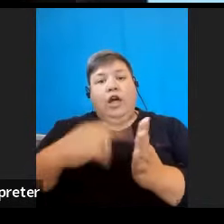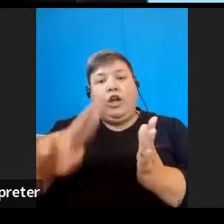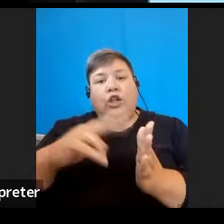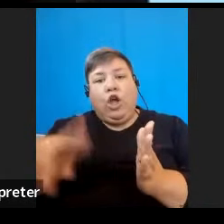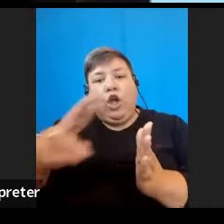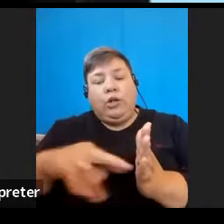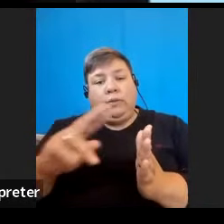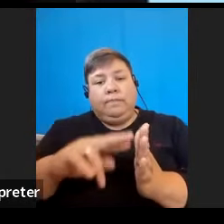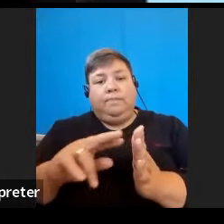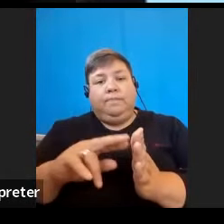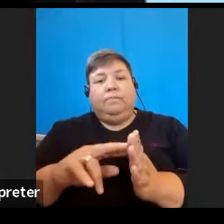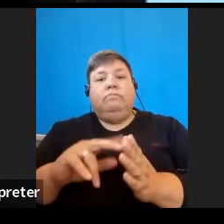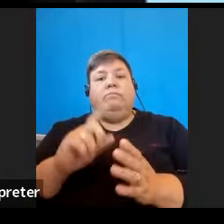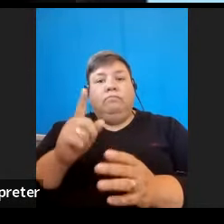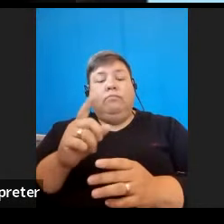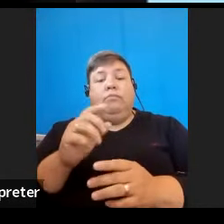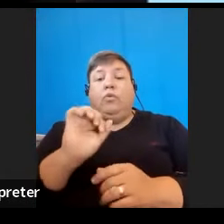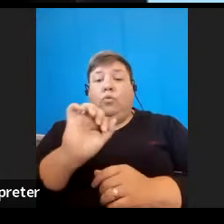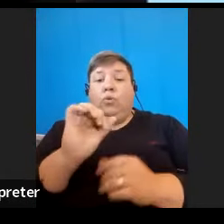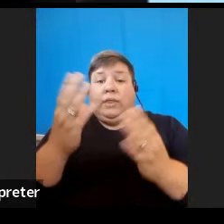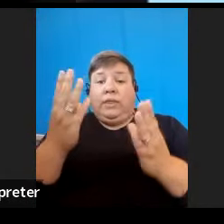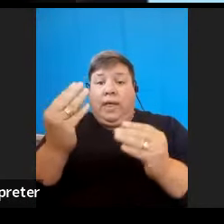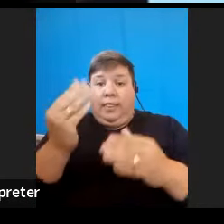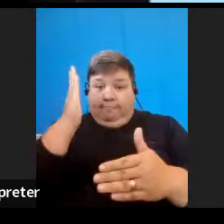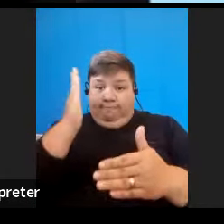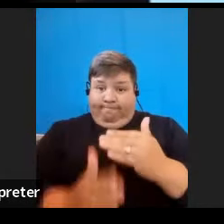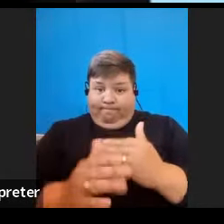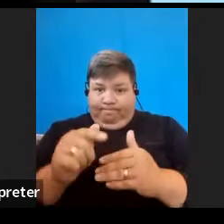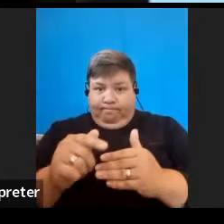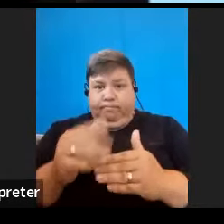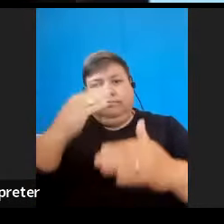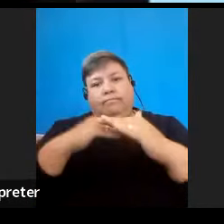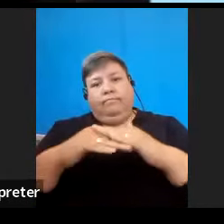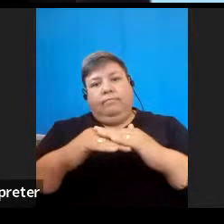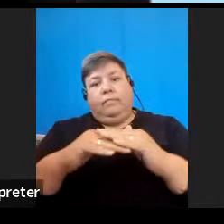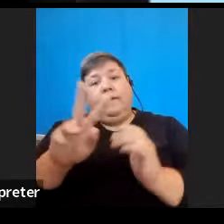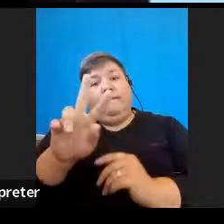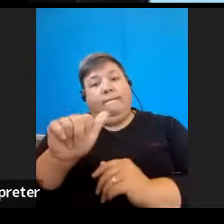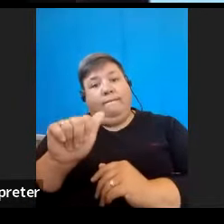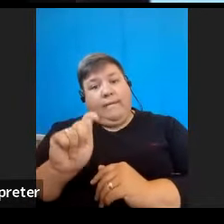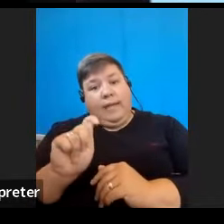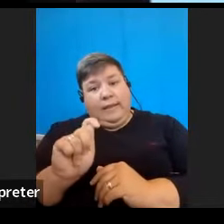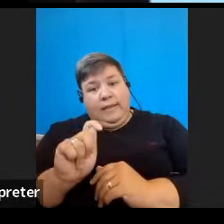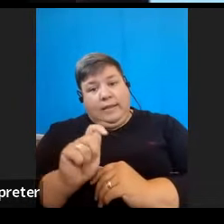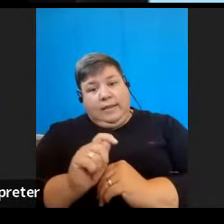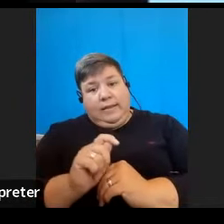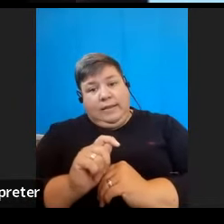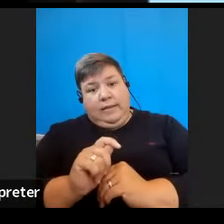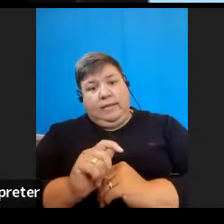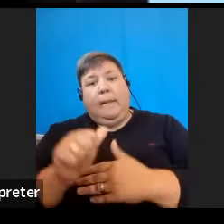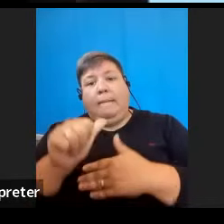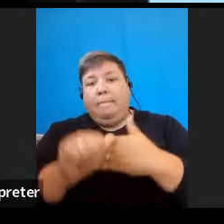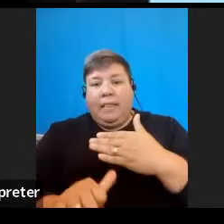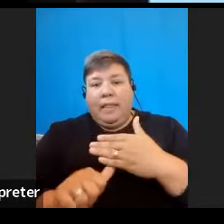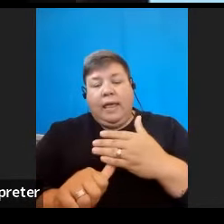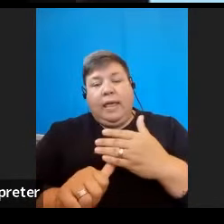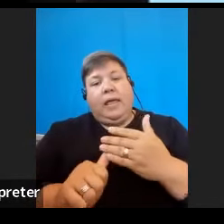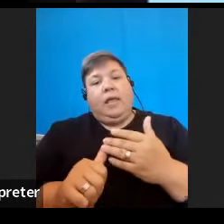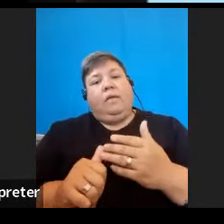as per the due dates, different due dates. For VAT, it can be monthly,